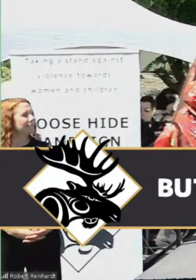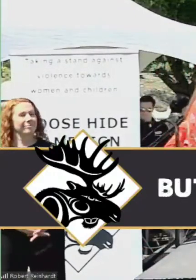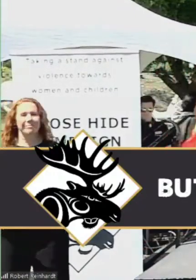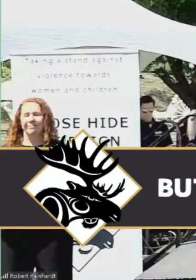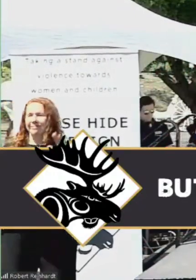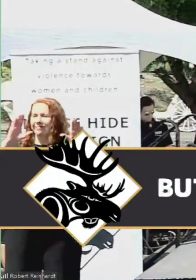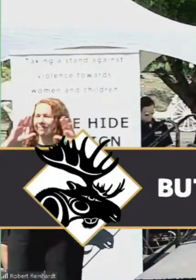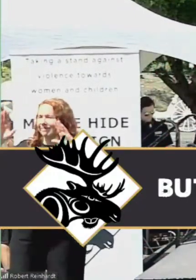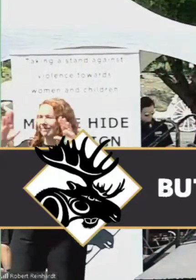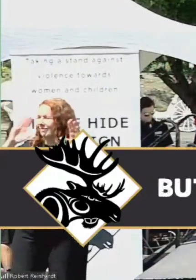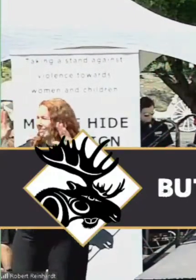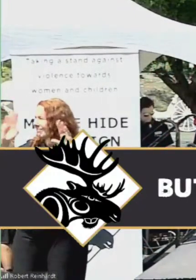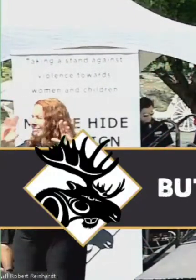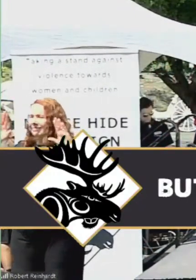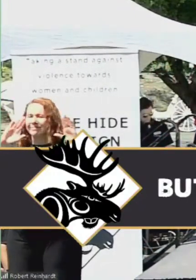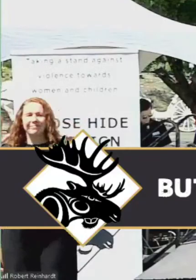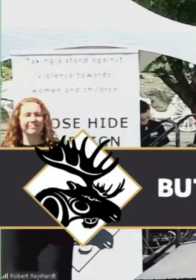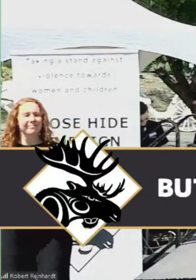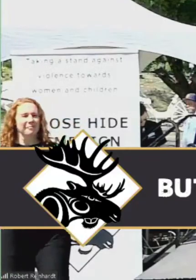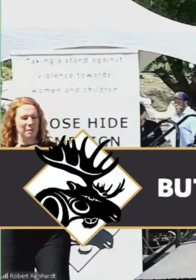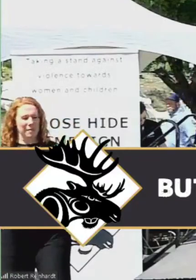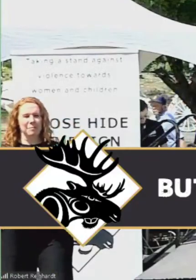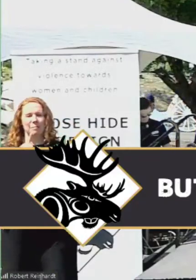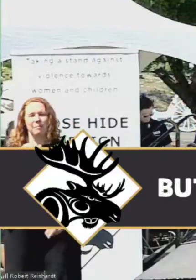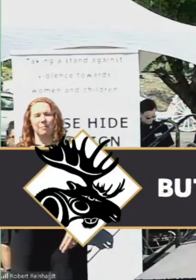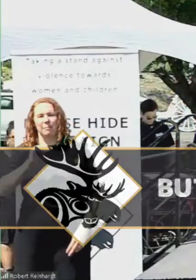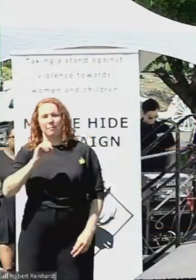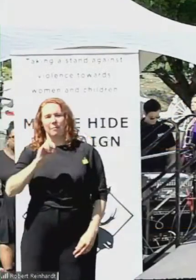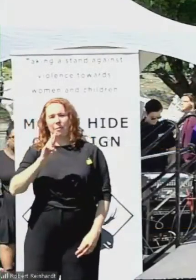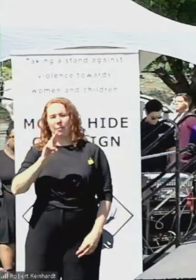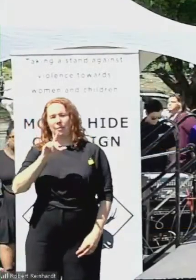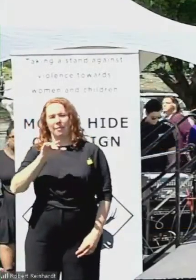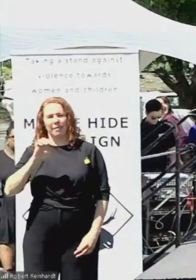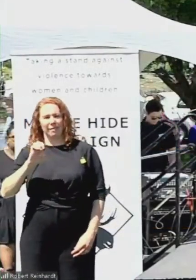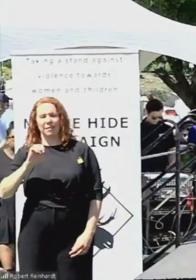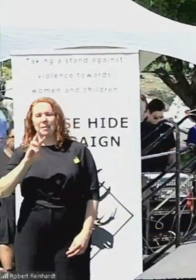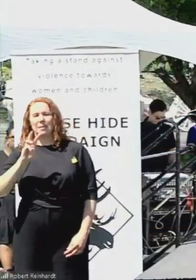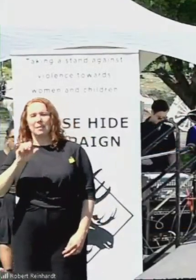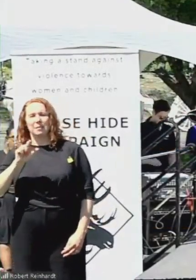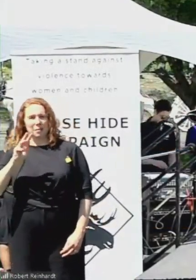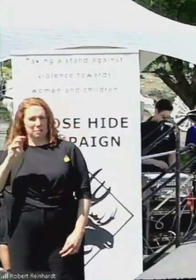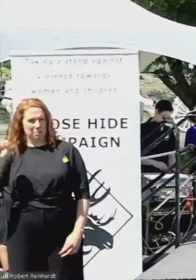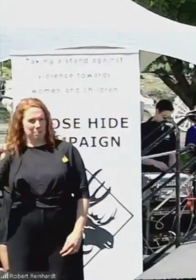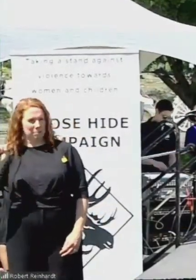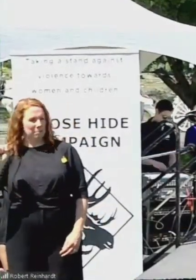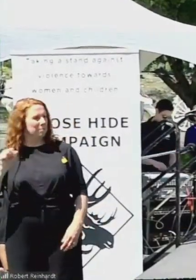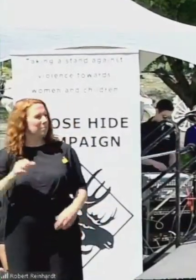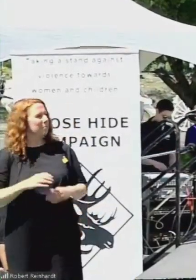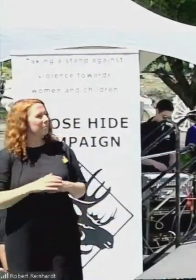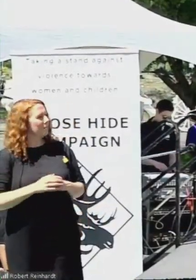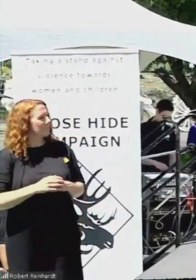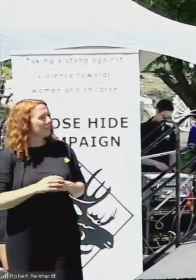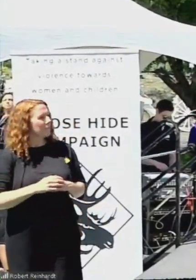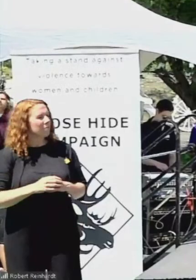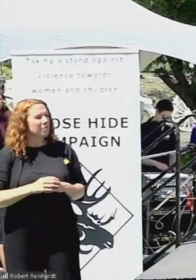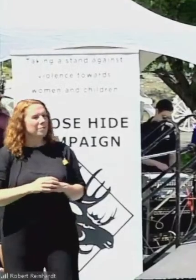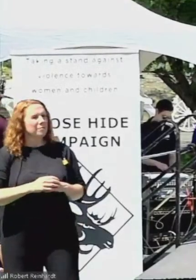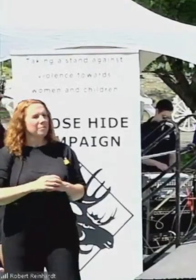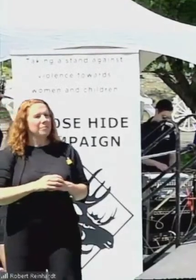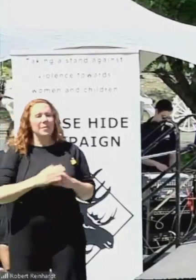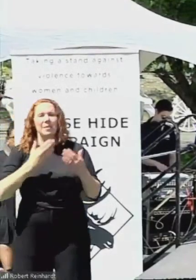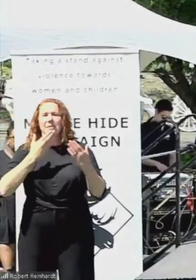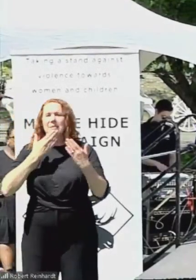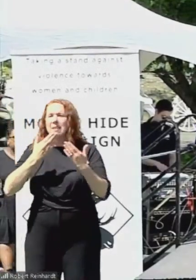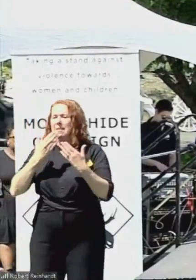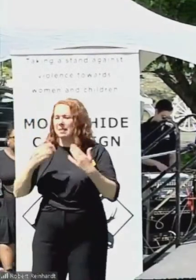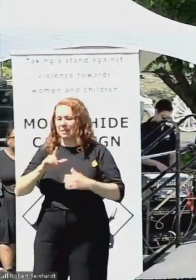Hello everybody, my name is Lorelei Williams. I just want to acknowledge and thank the